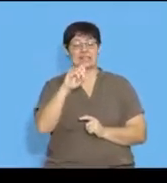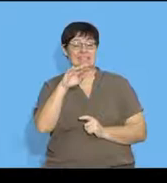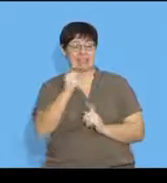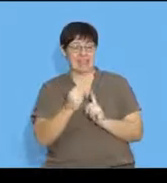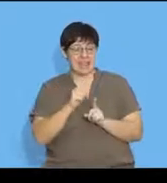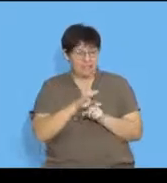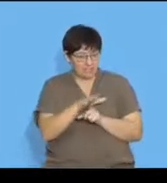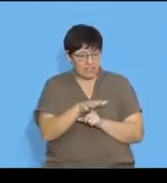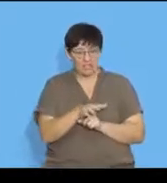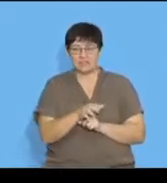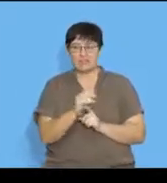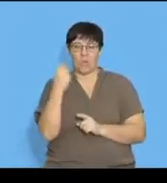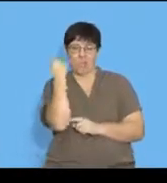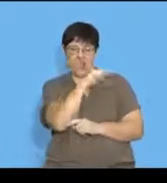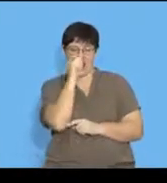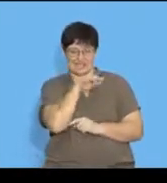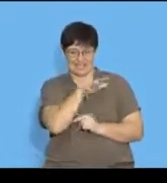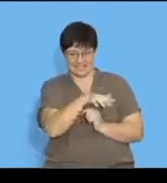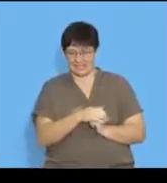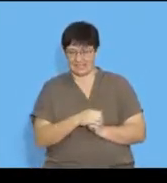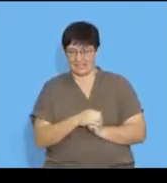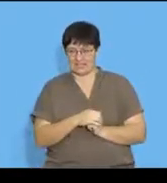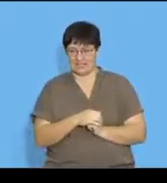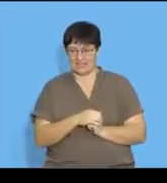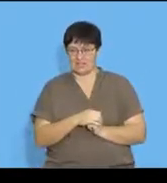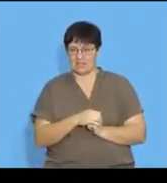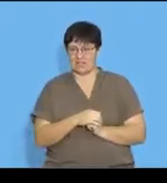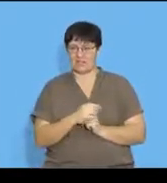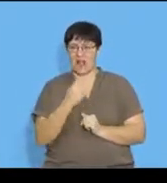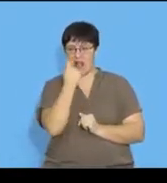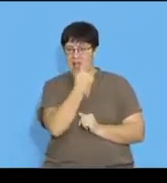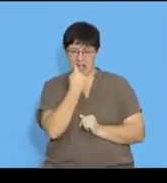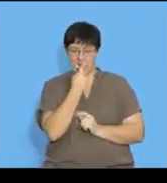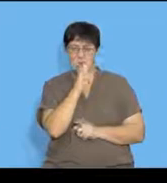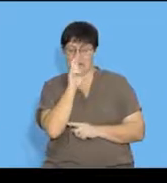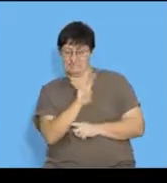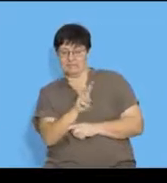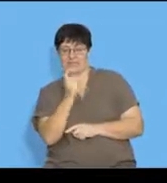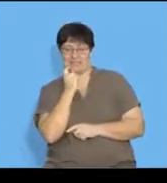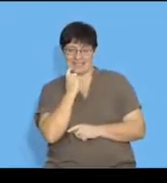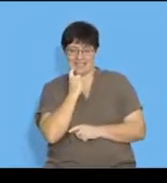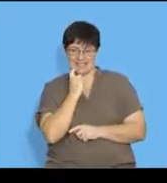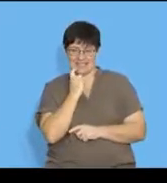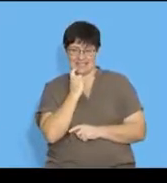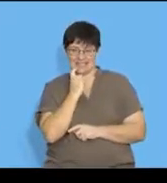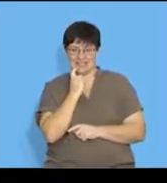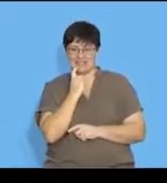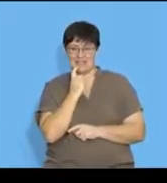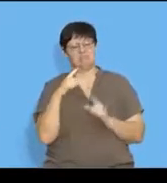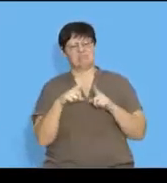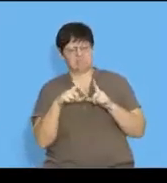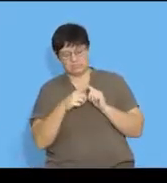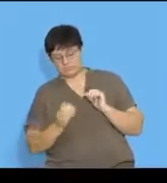can see, it's this white. Much easier to see on the tongue because it's visible, whereas obviously for the female,